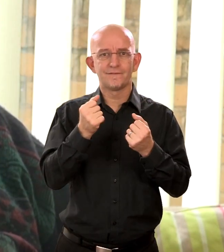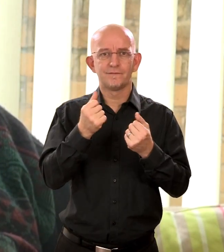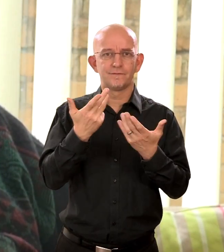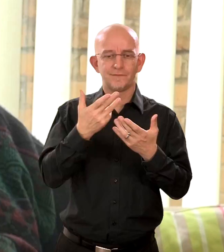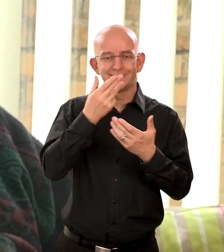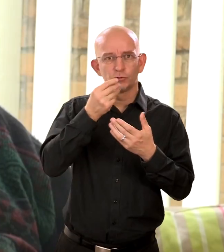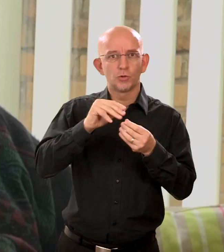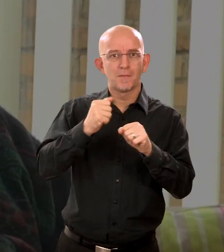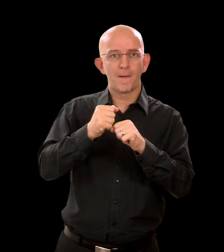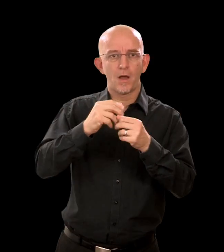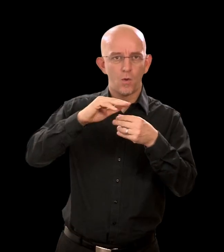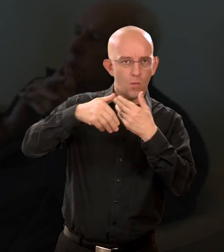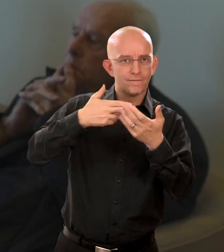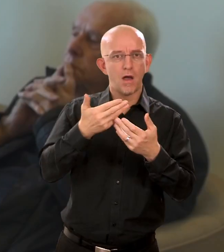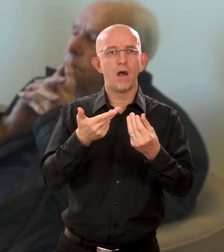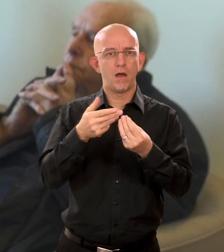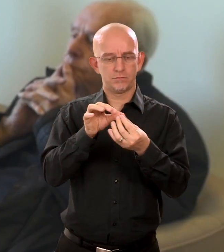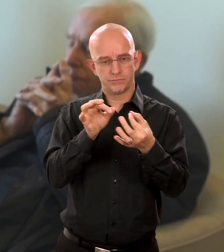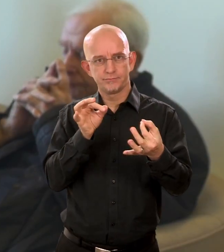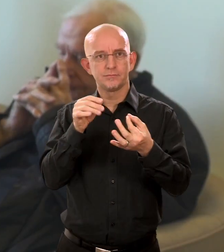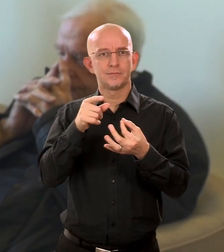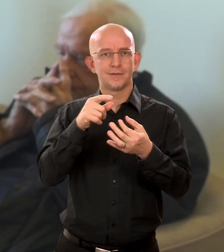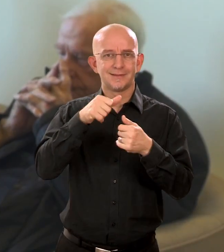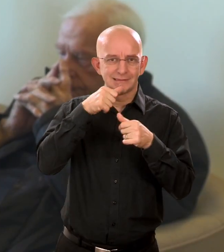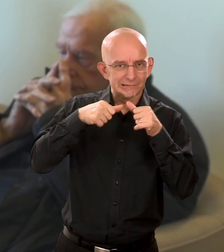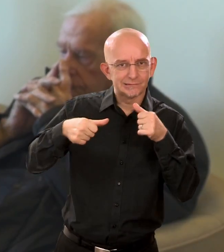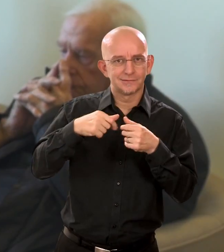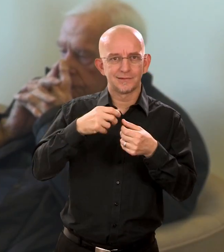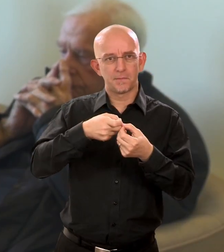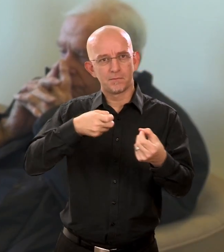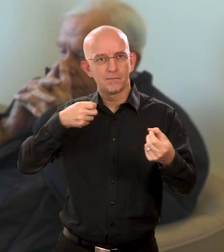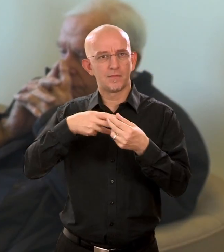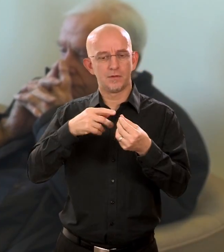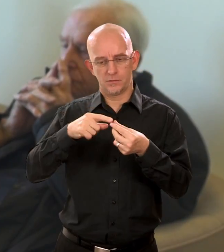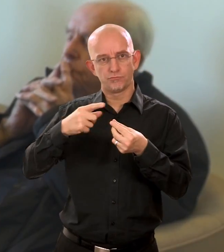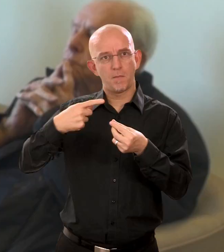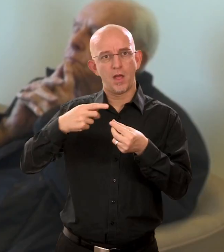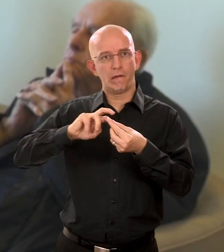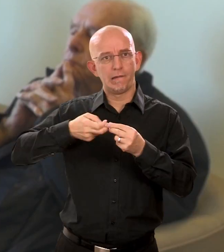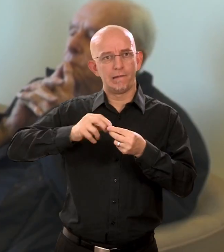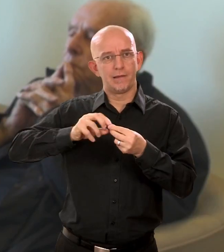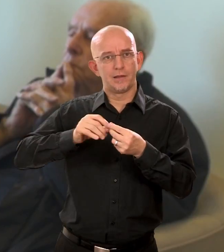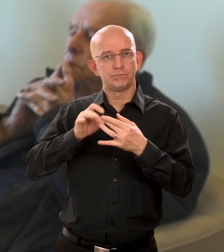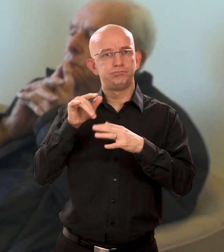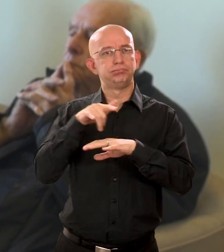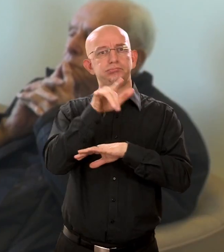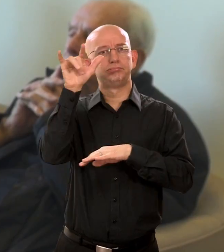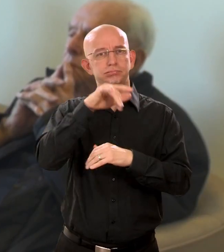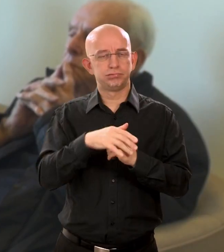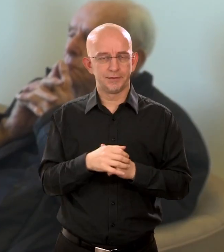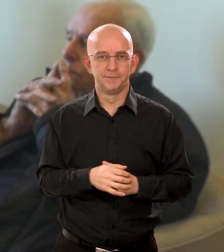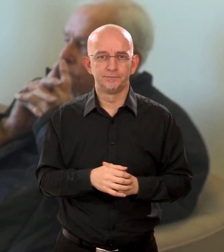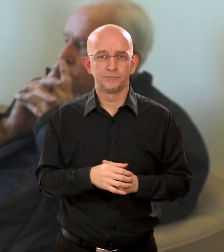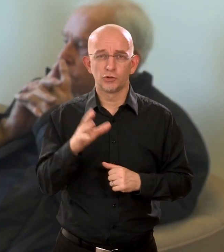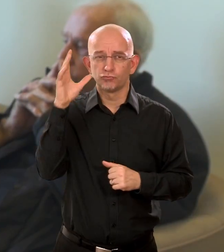elastic band and a propeller. I remember some of the very first plastic aeroplane kits which came